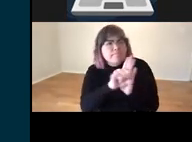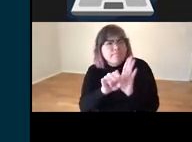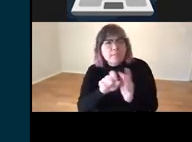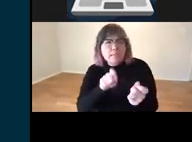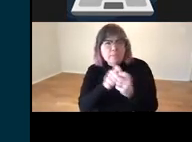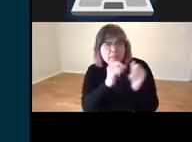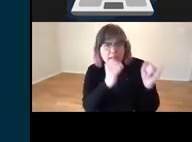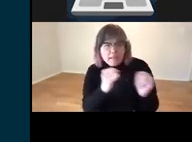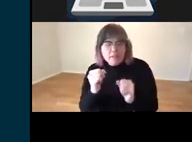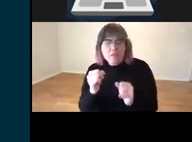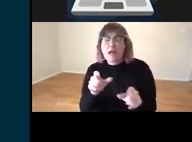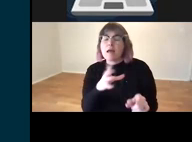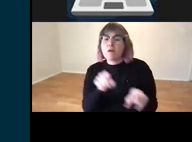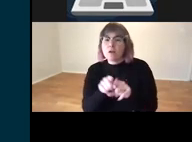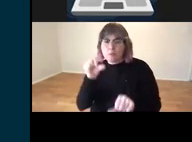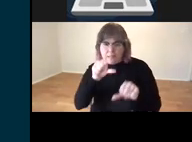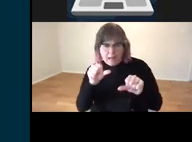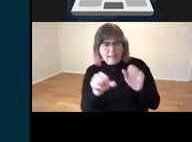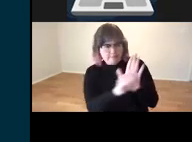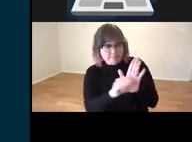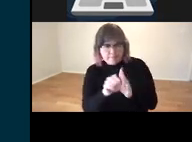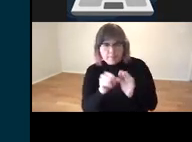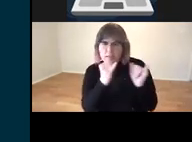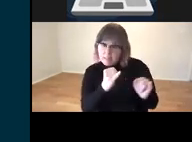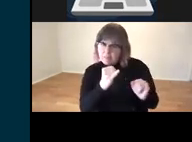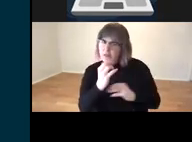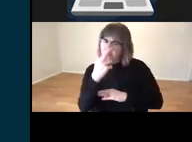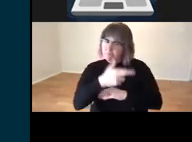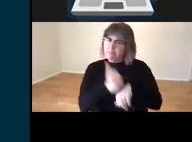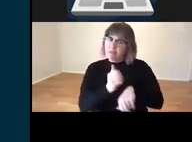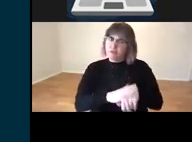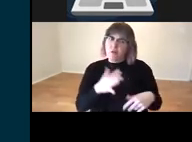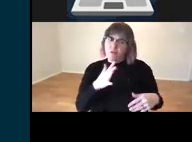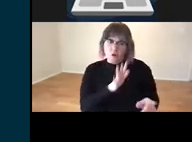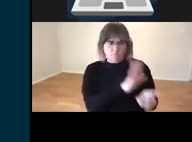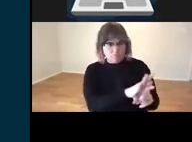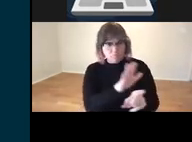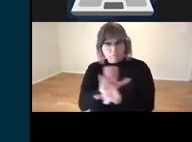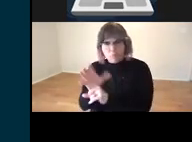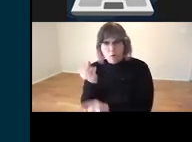and allows scientists to identify individuals as well based on these signature whistles that are unique to each animal.